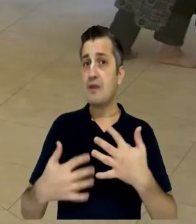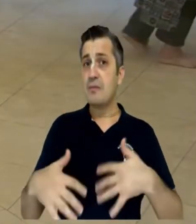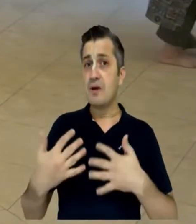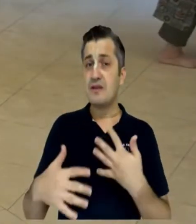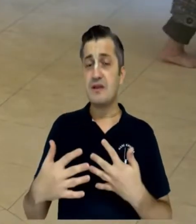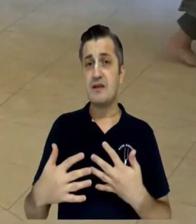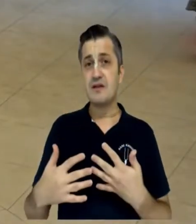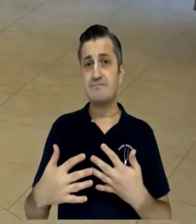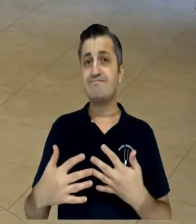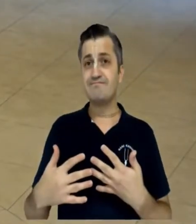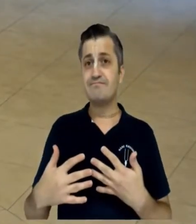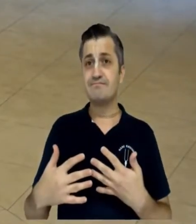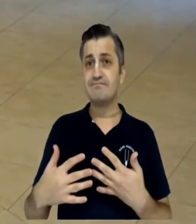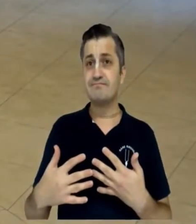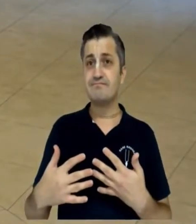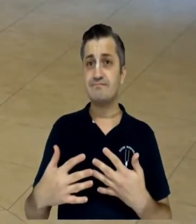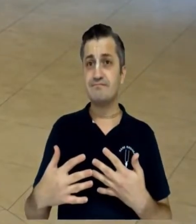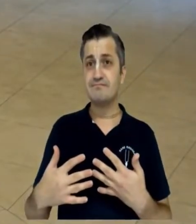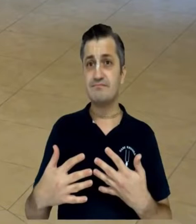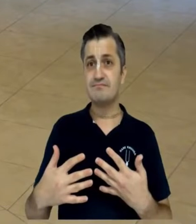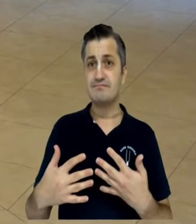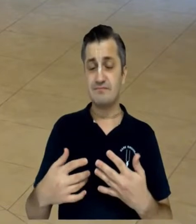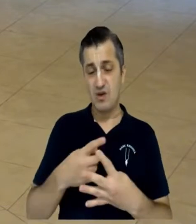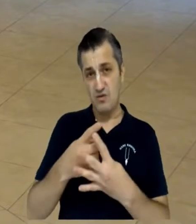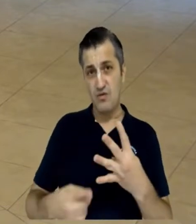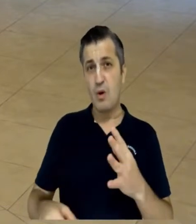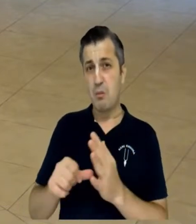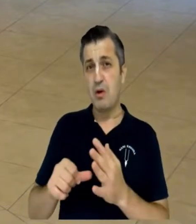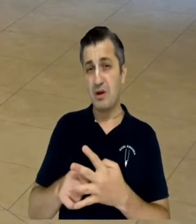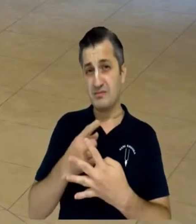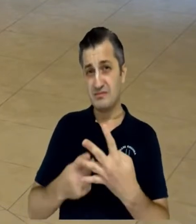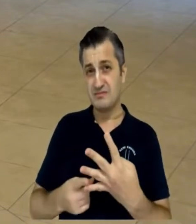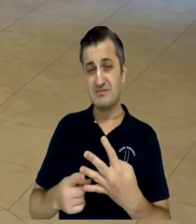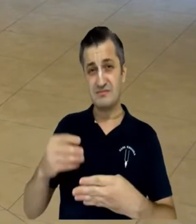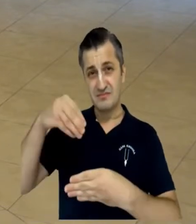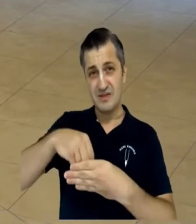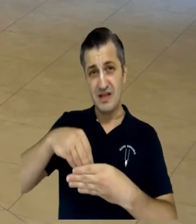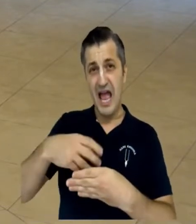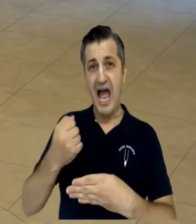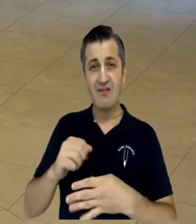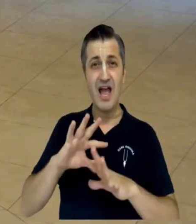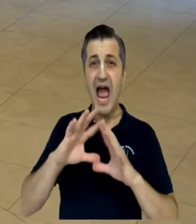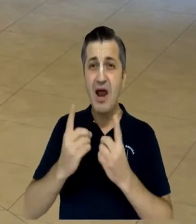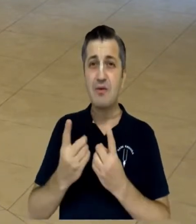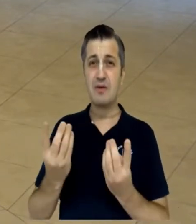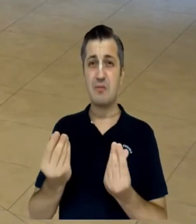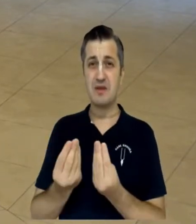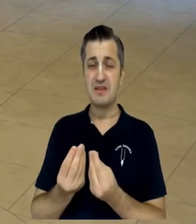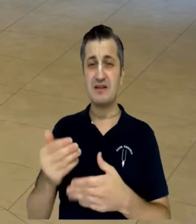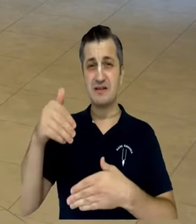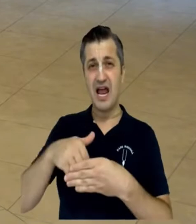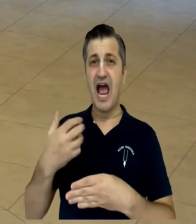that we're gonna come about those difficulties, those defects of material happiness. So the material condition makes